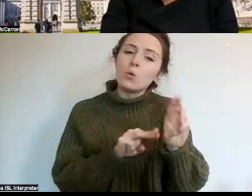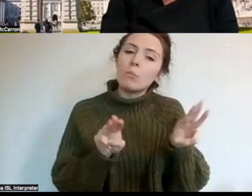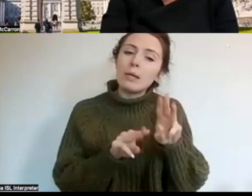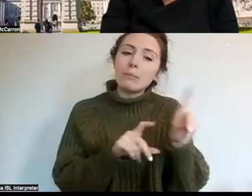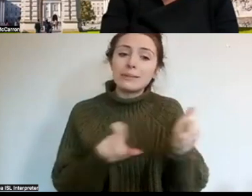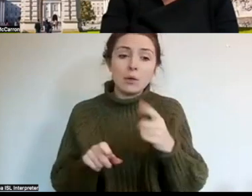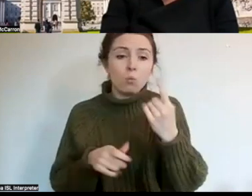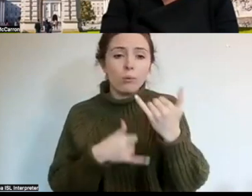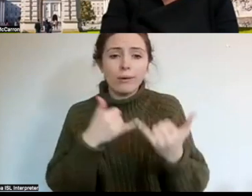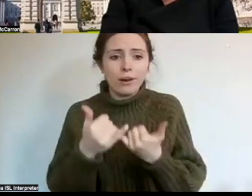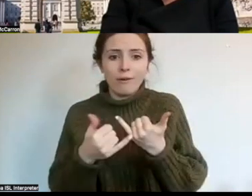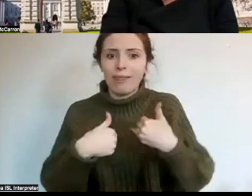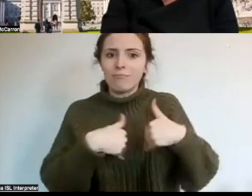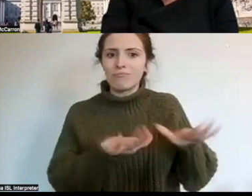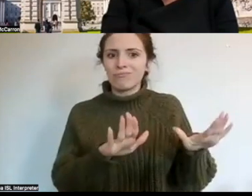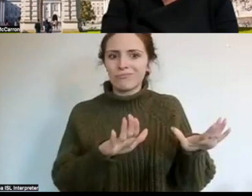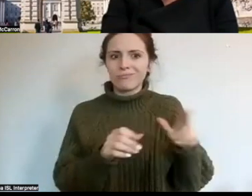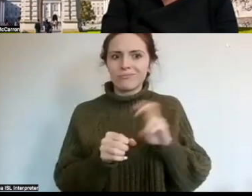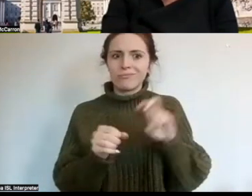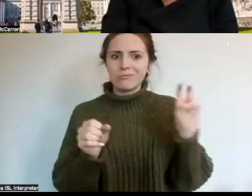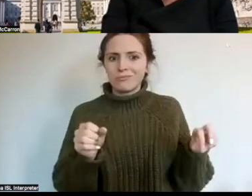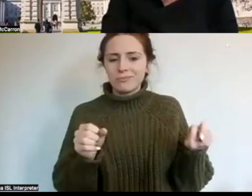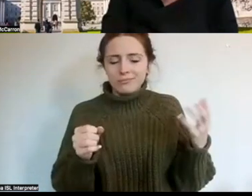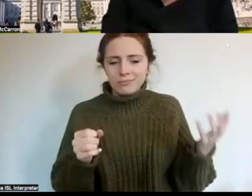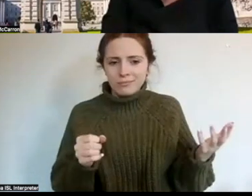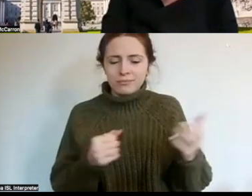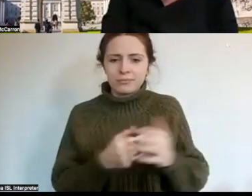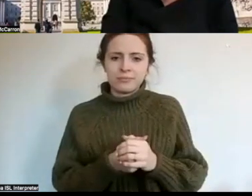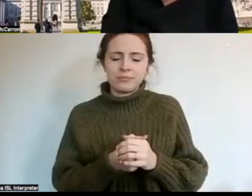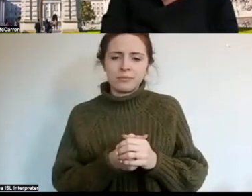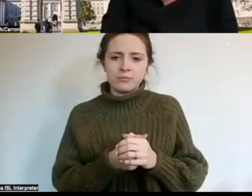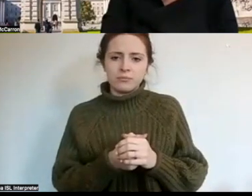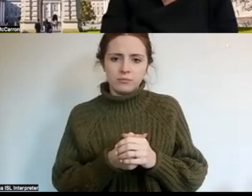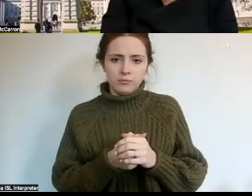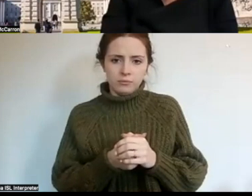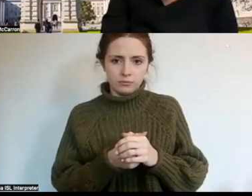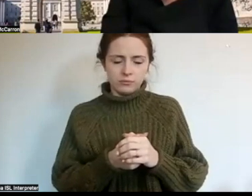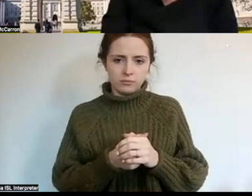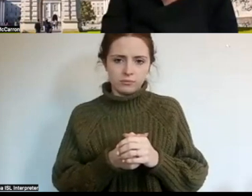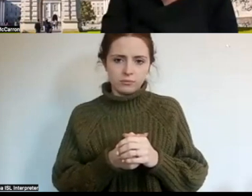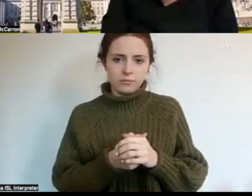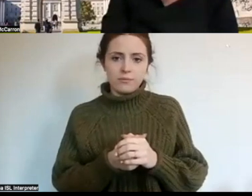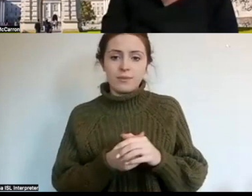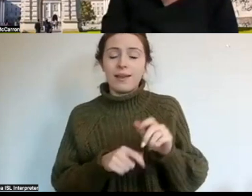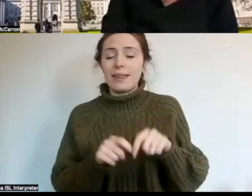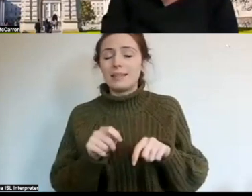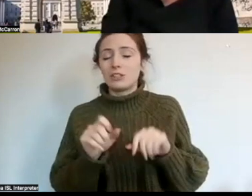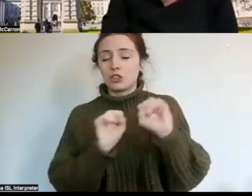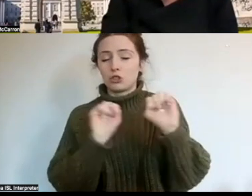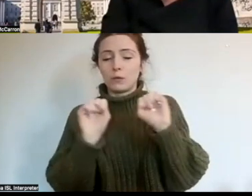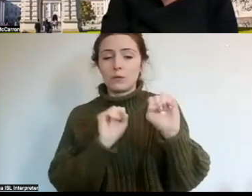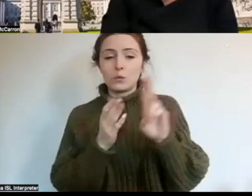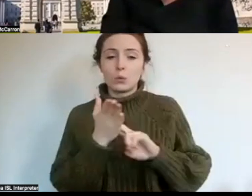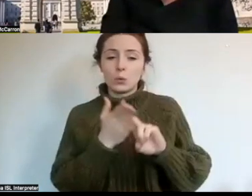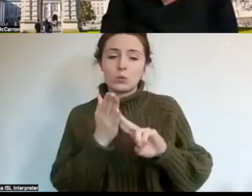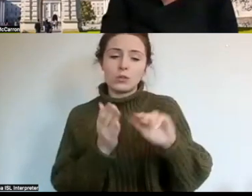big disparity as well between the services, the extent to which they had to use agency staff. And